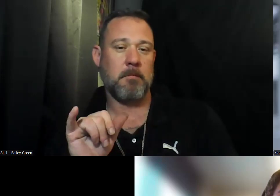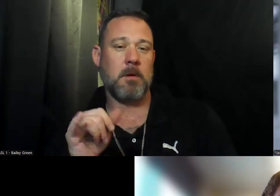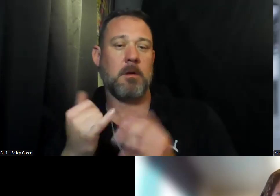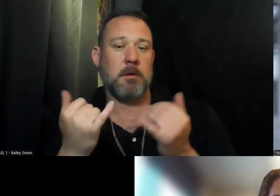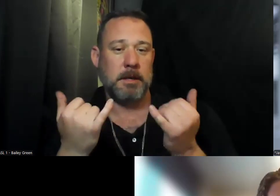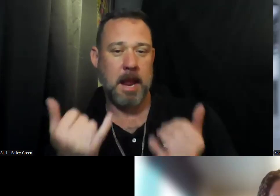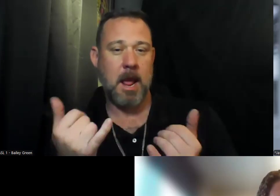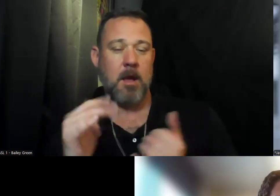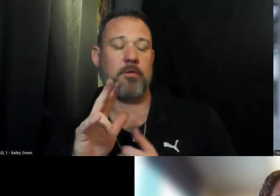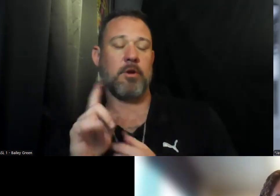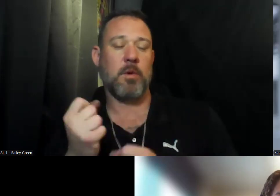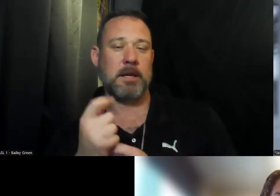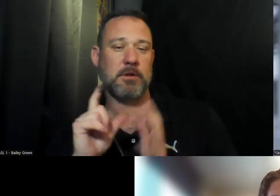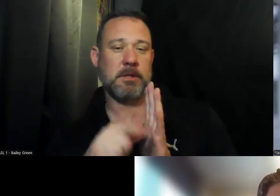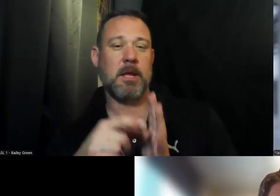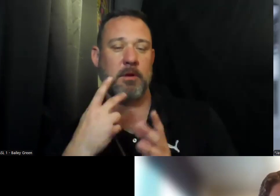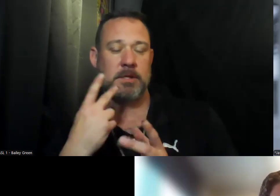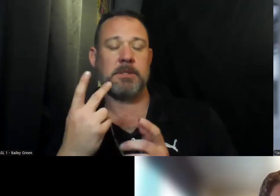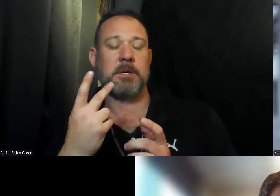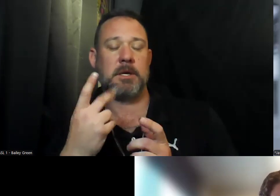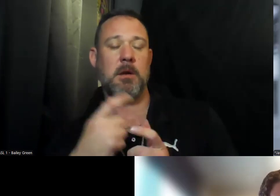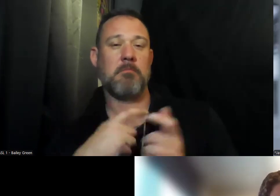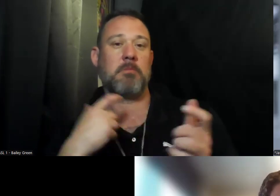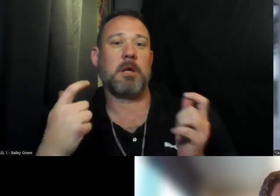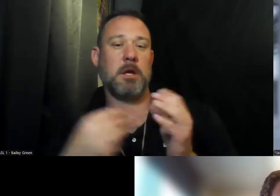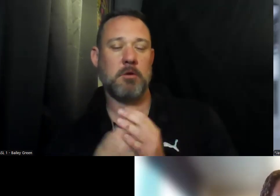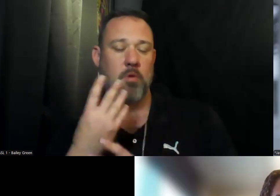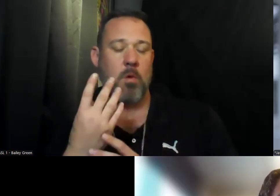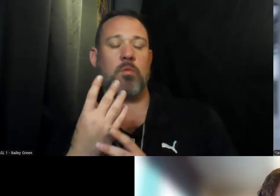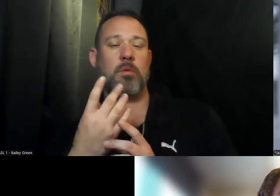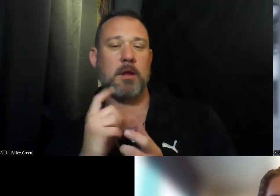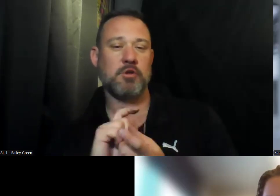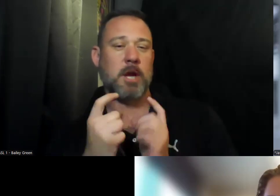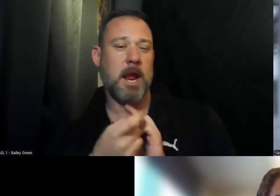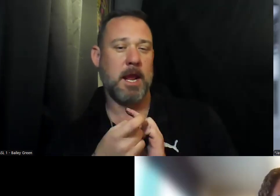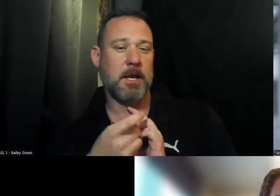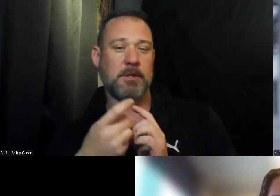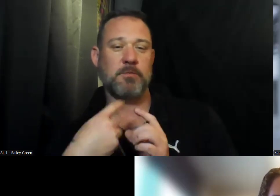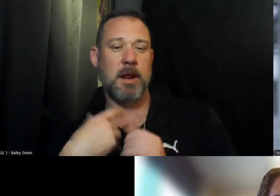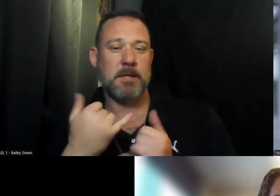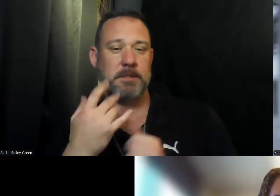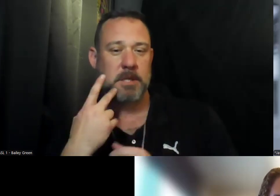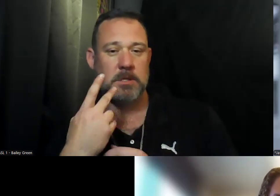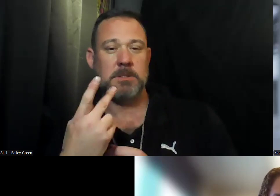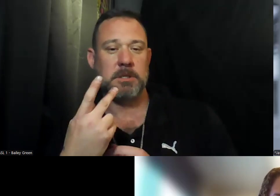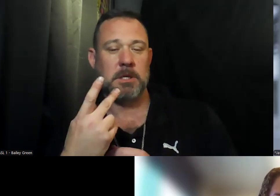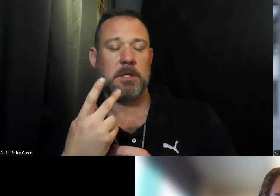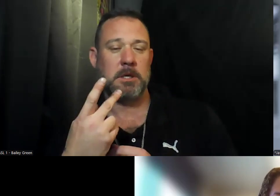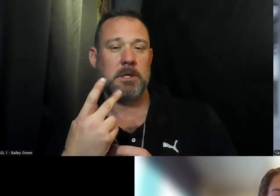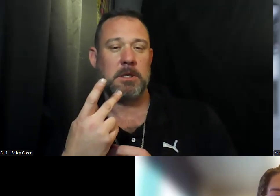Now, 31 years later, I see a huge growth and change, but I still see a lot